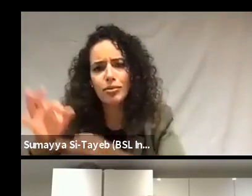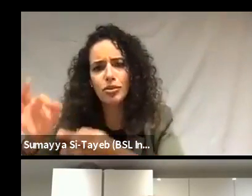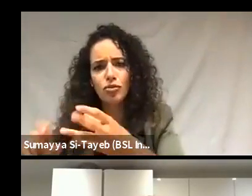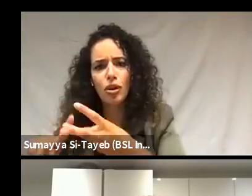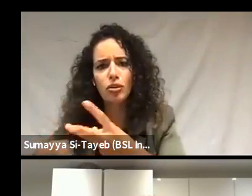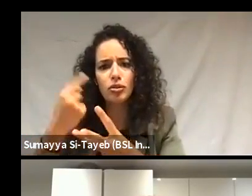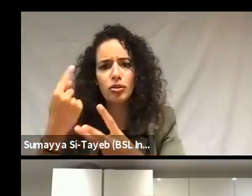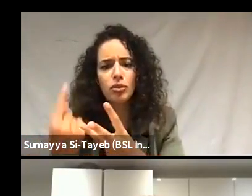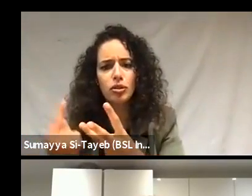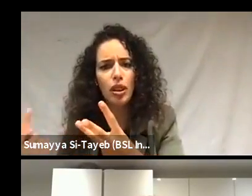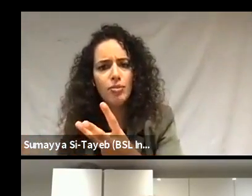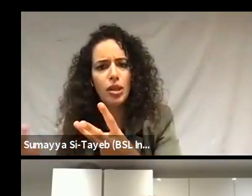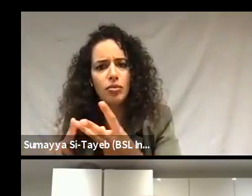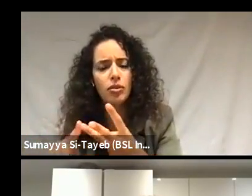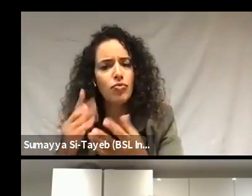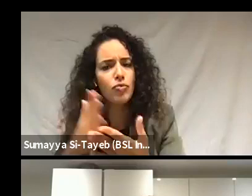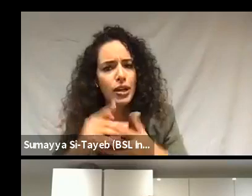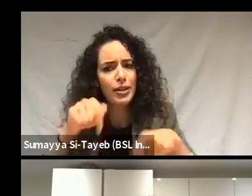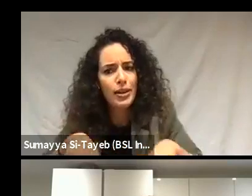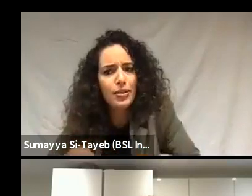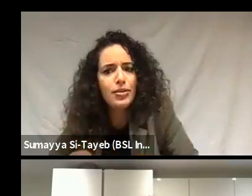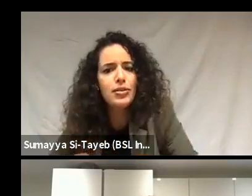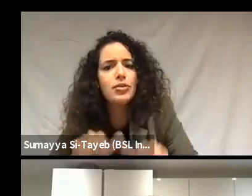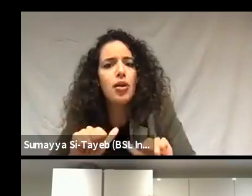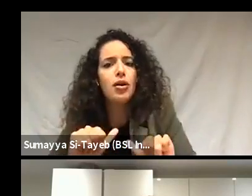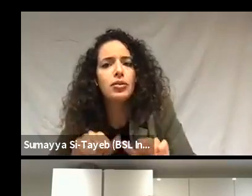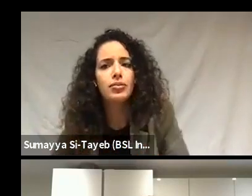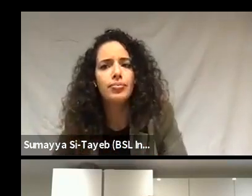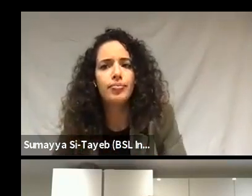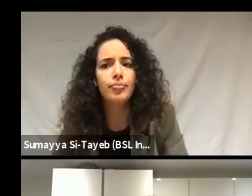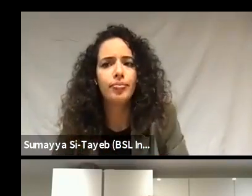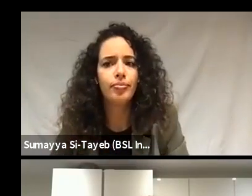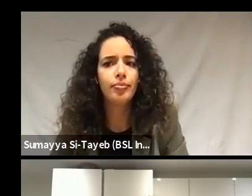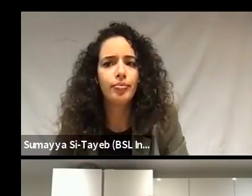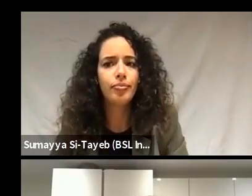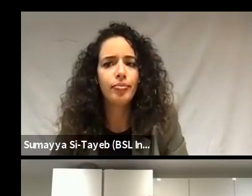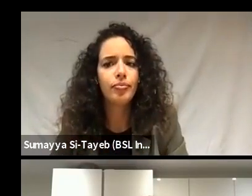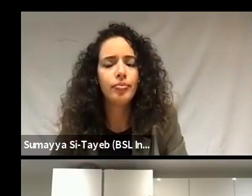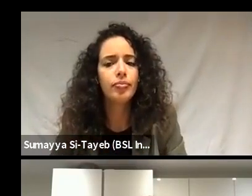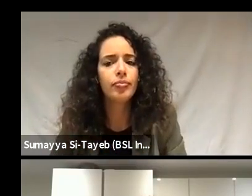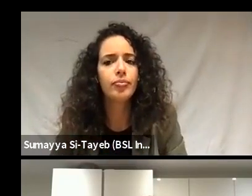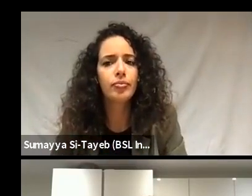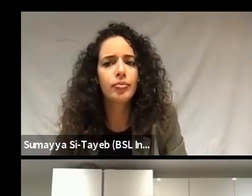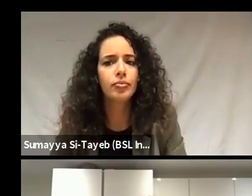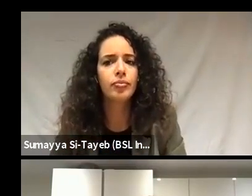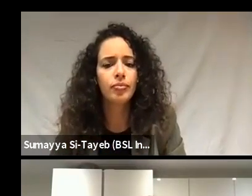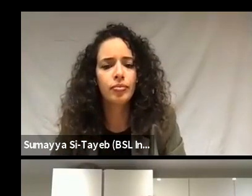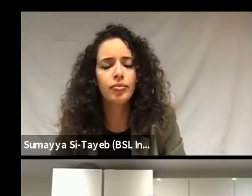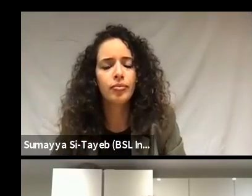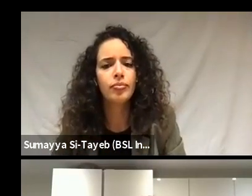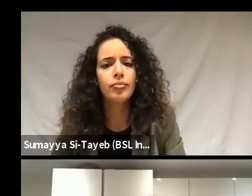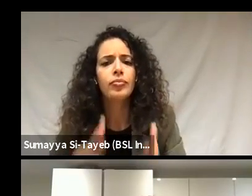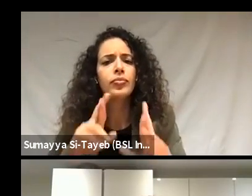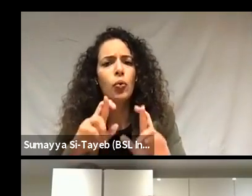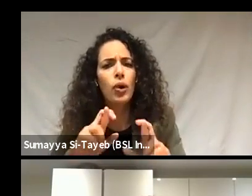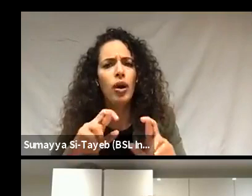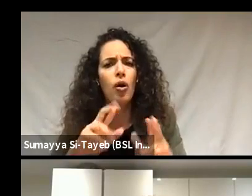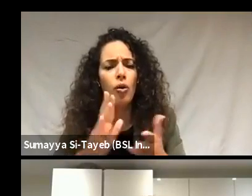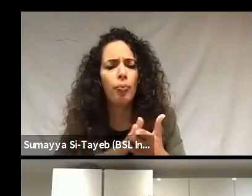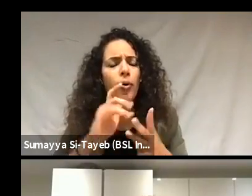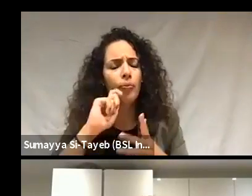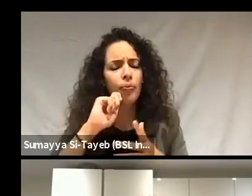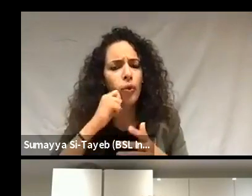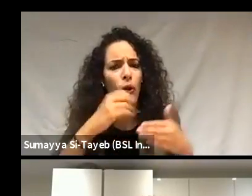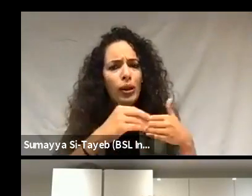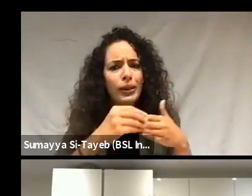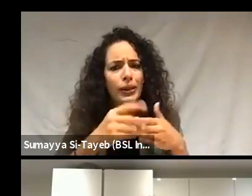it's a starting point, and that we hope that it will lead to a shift in the change